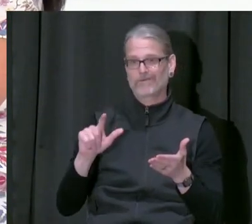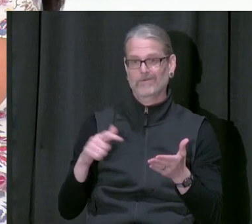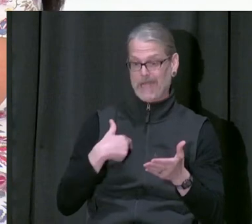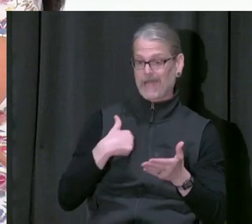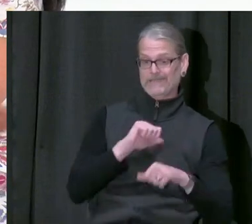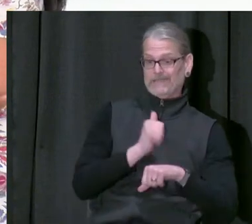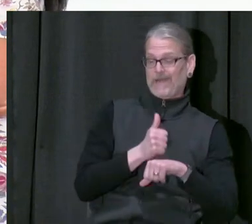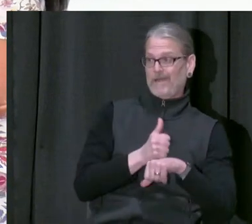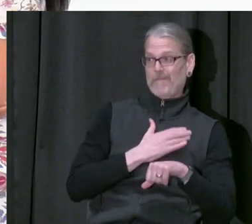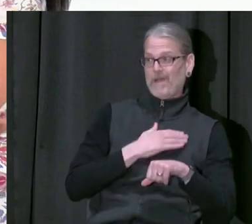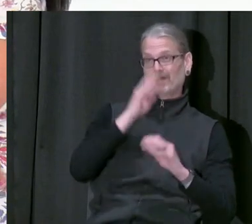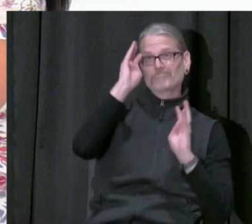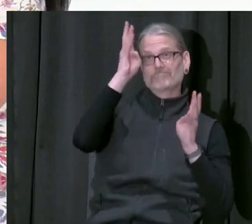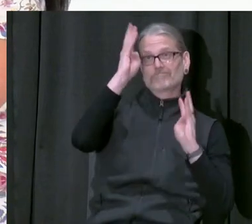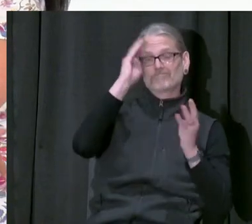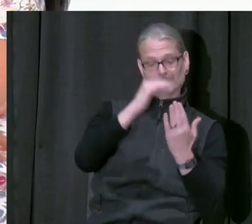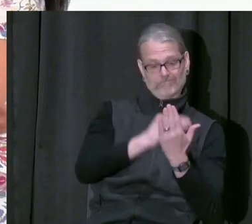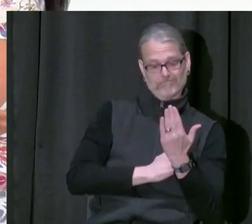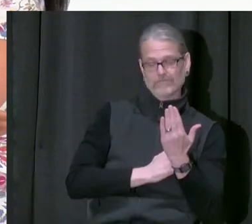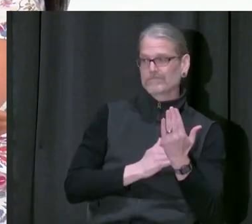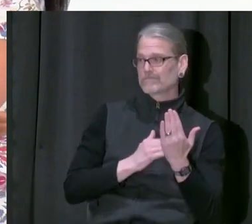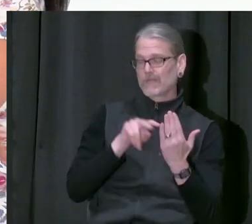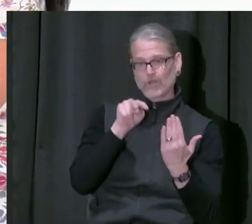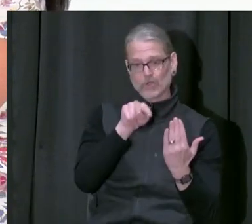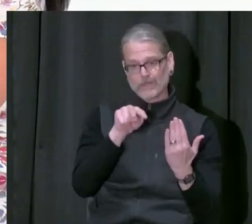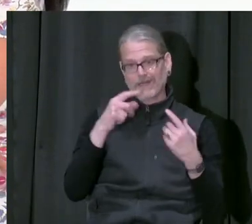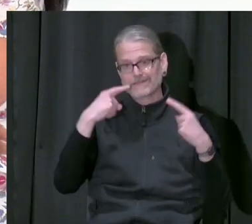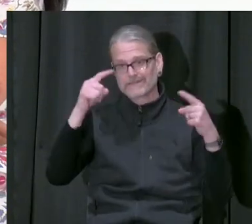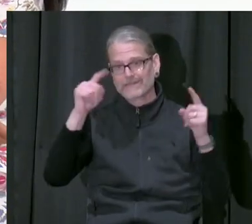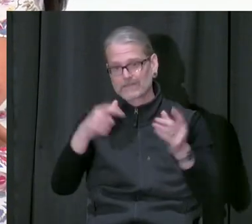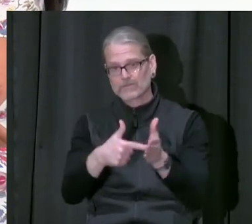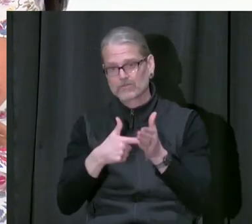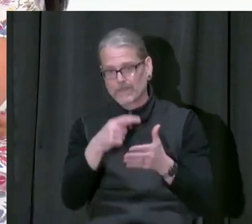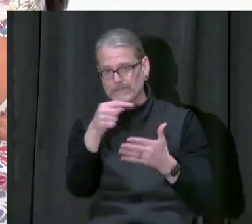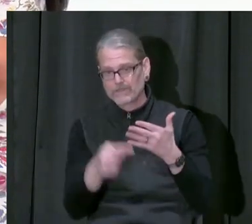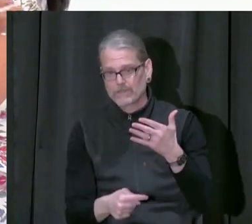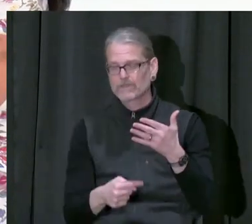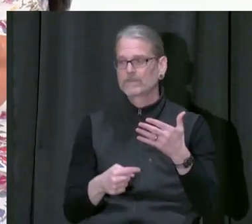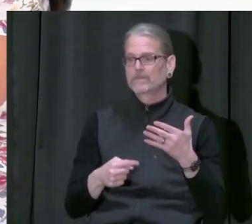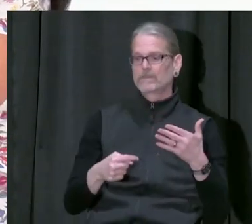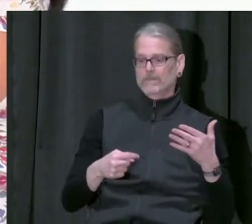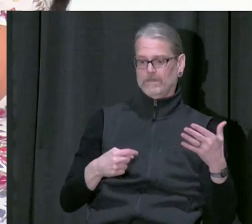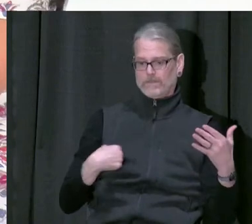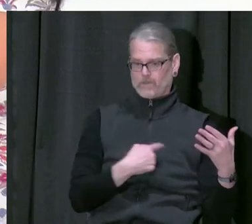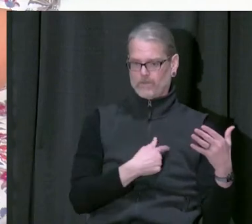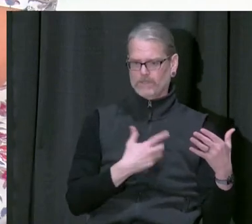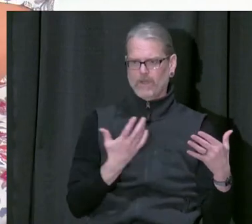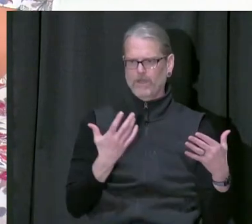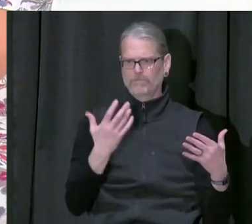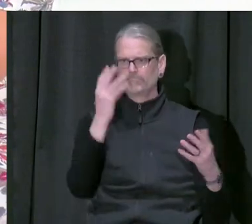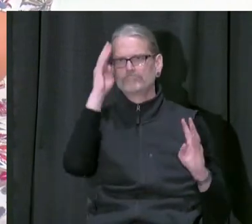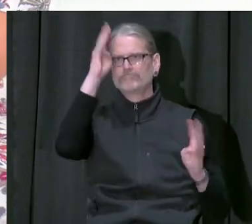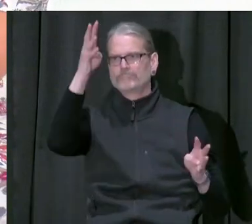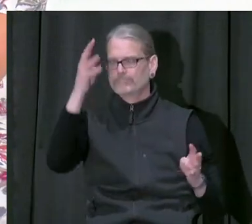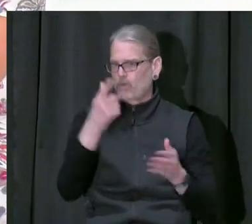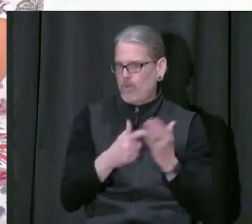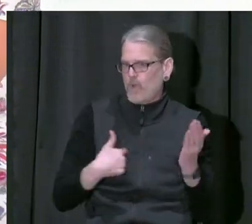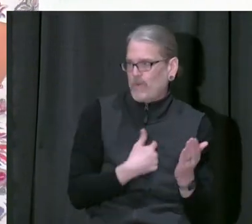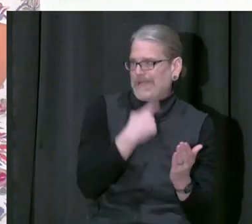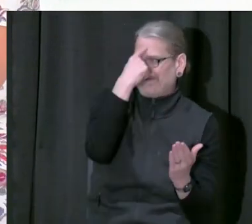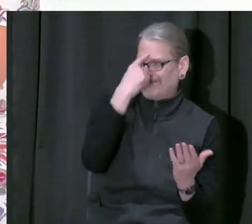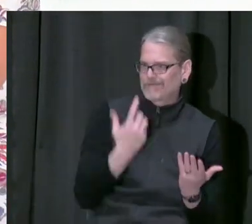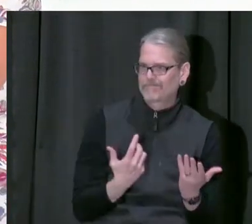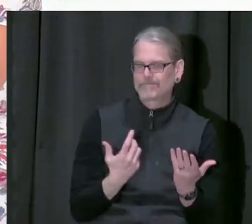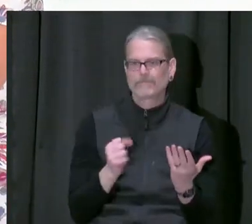own, looking at the success criteria. You know, we've come up with what do we believe. I mean, it's not just out in the space.